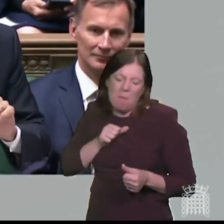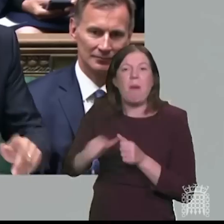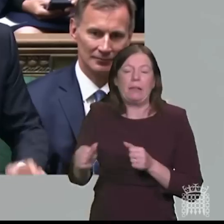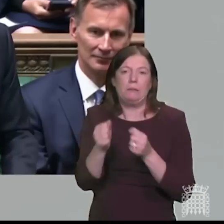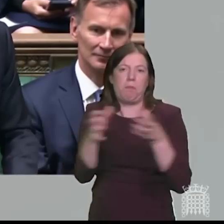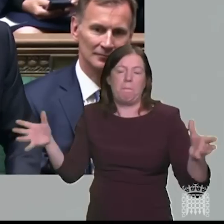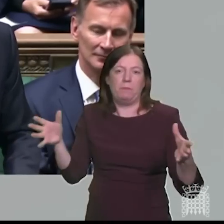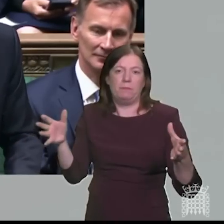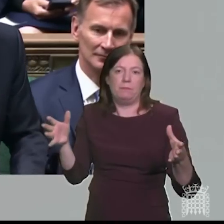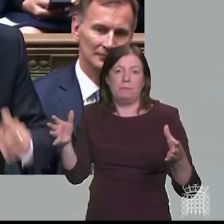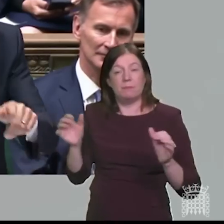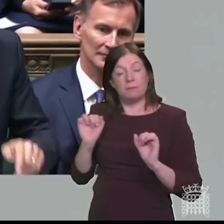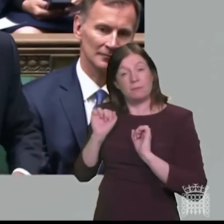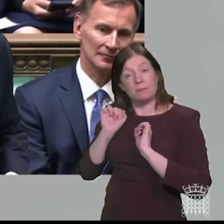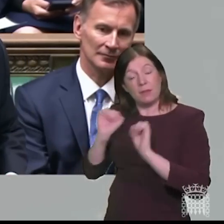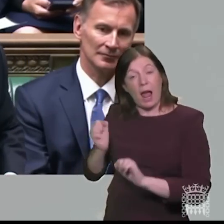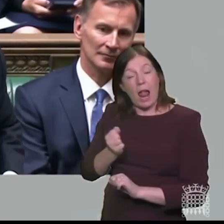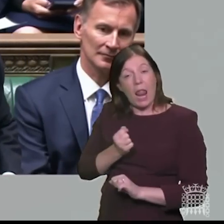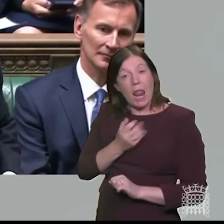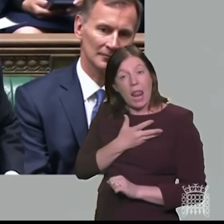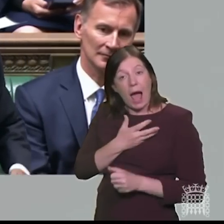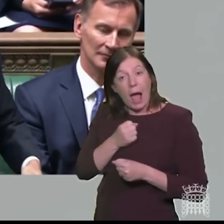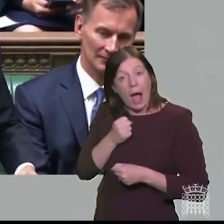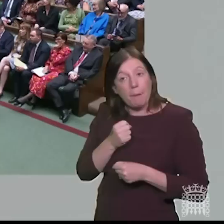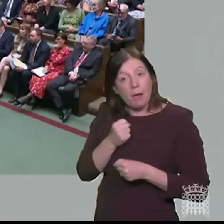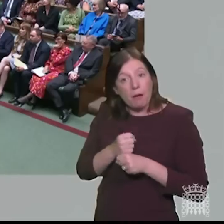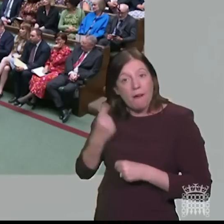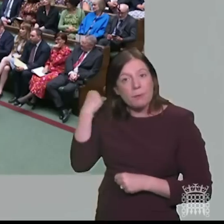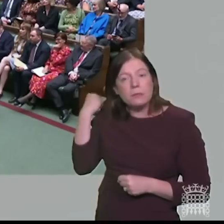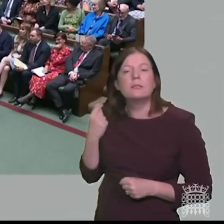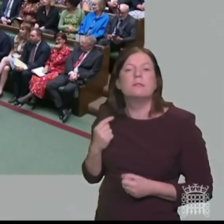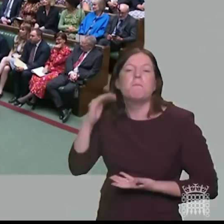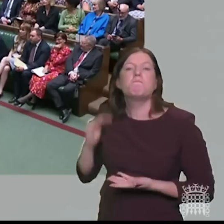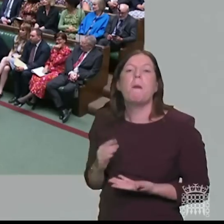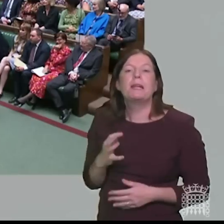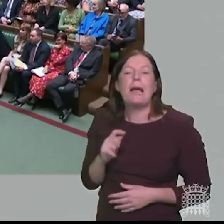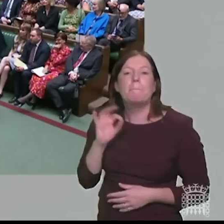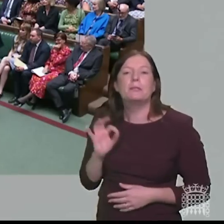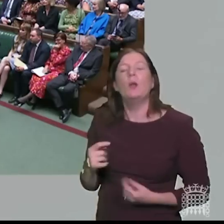is twice the number that the Labour Party ever managed.